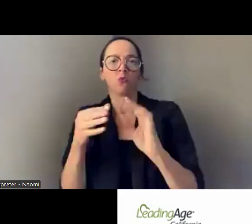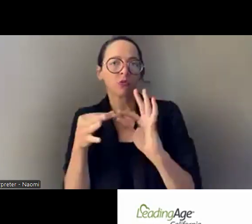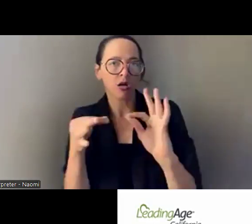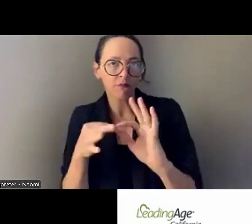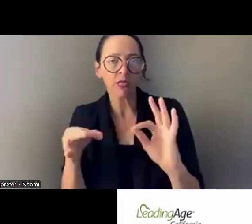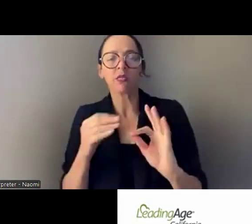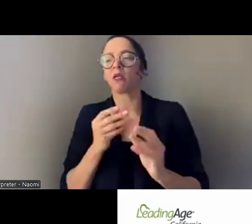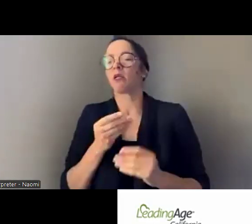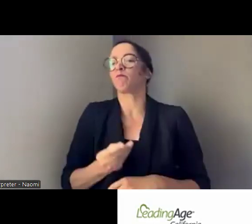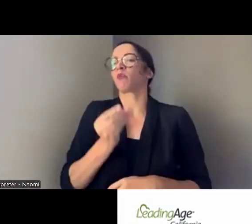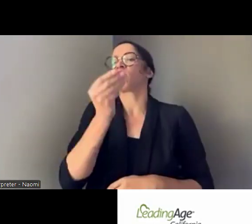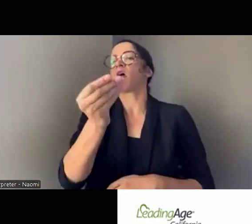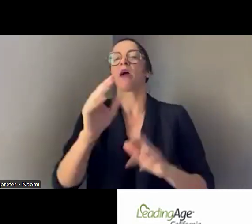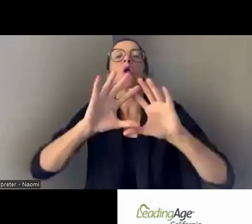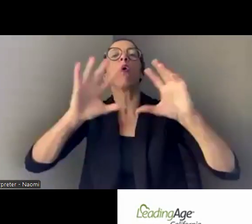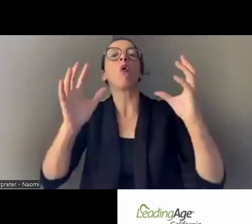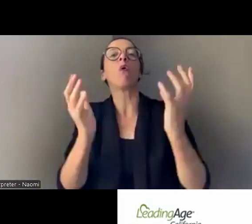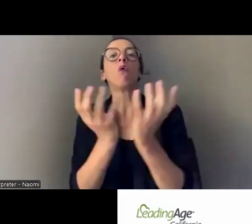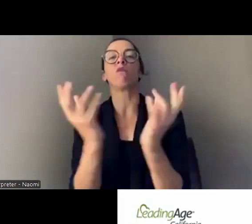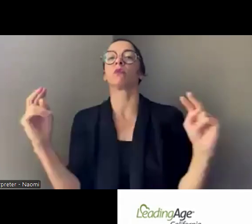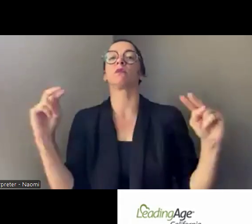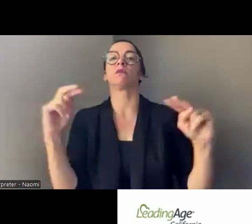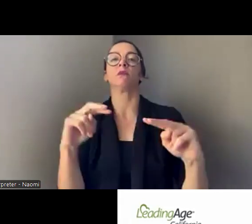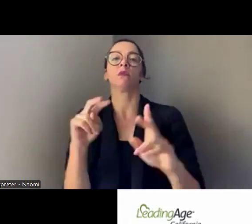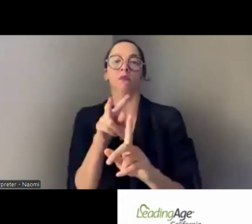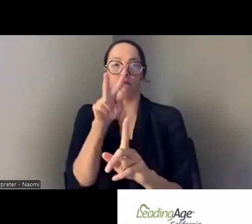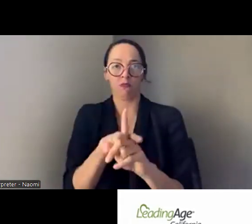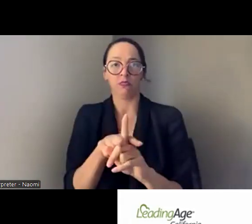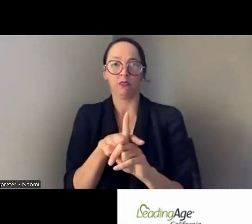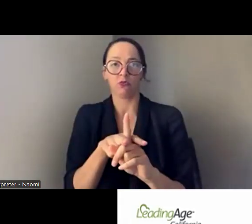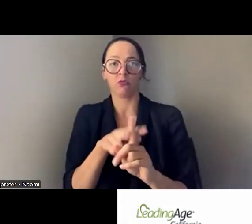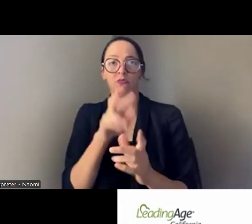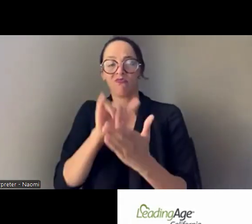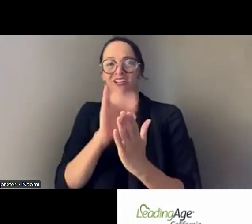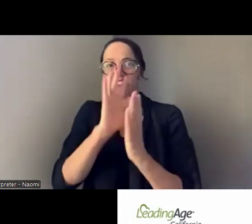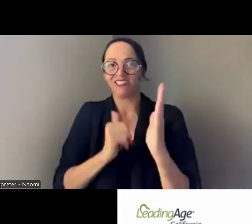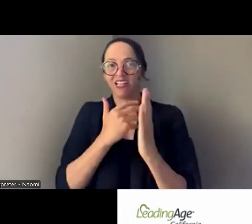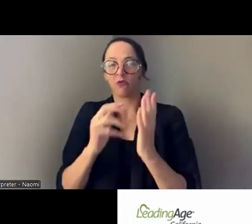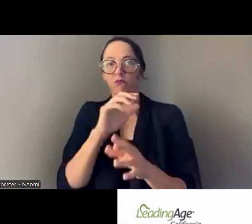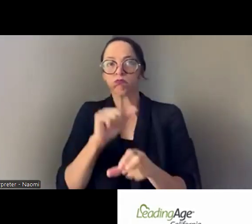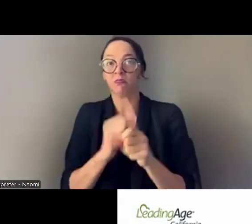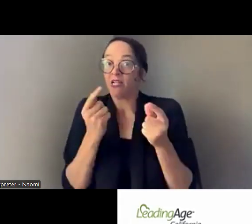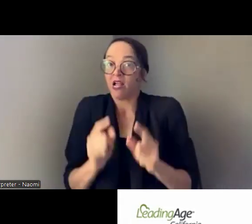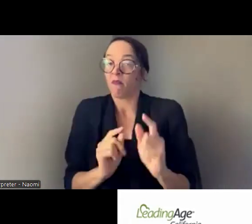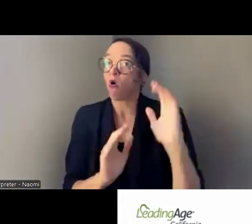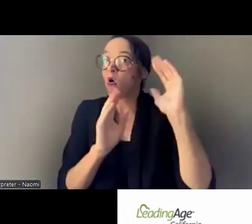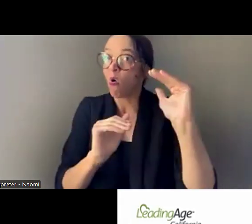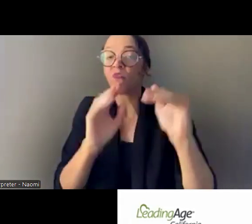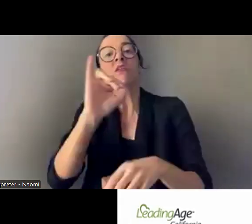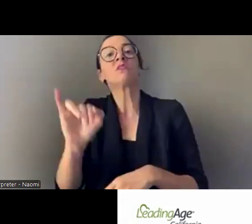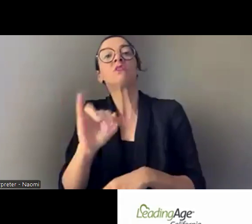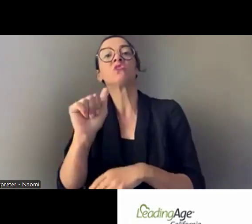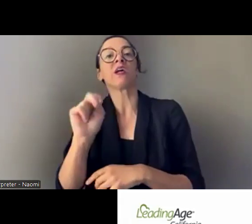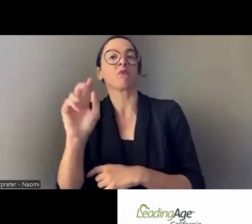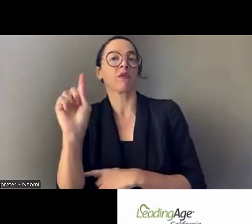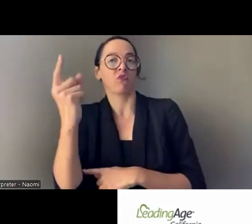this implementation that is scheduled to happen, hopefully January 1st. So you're